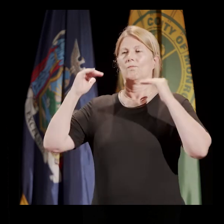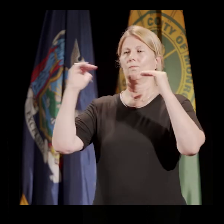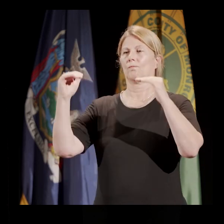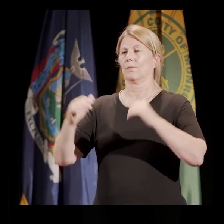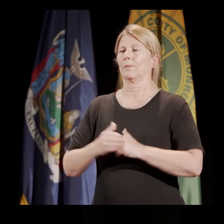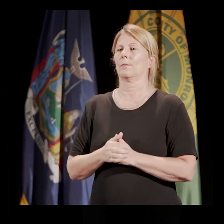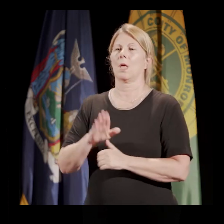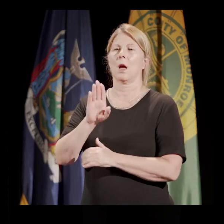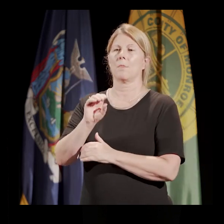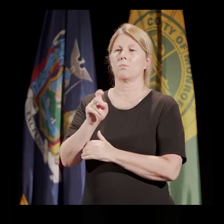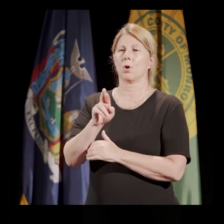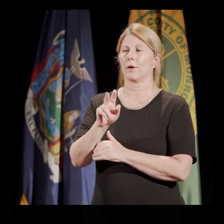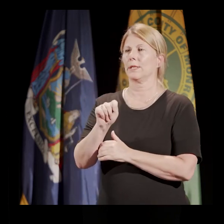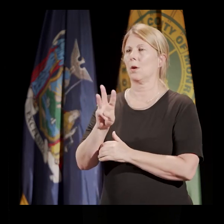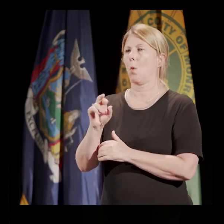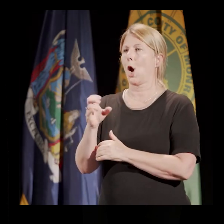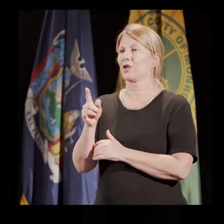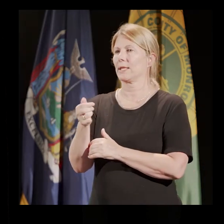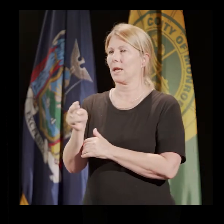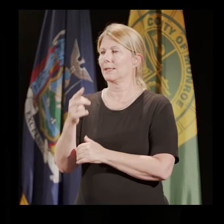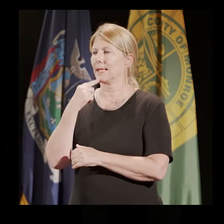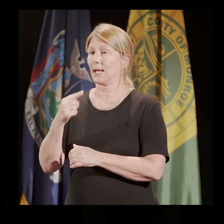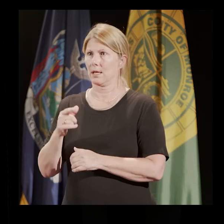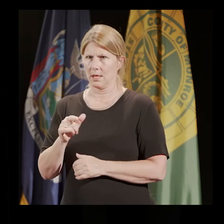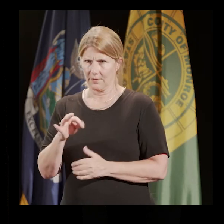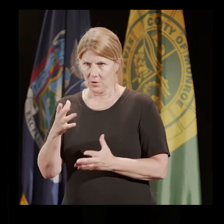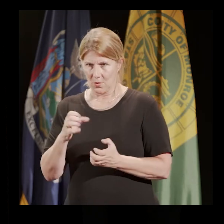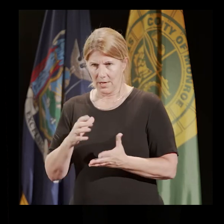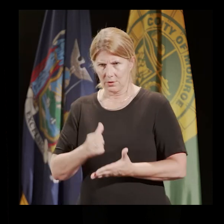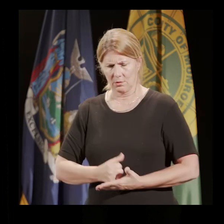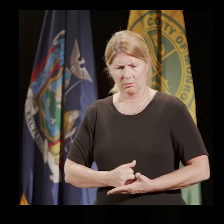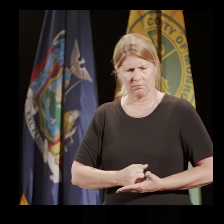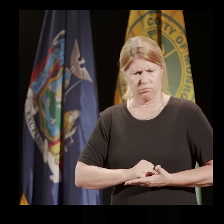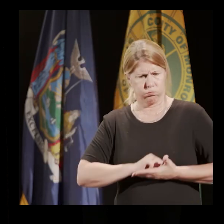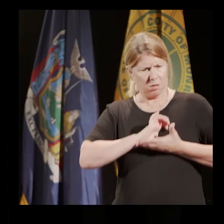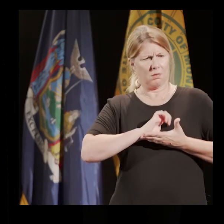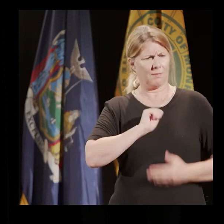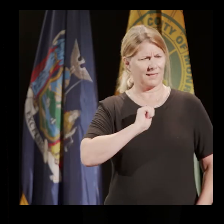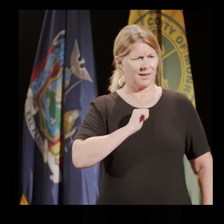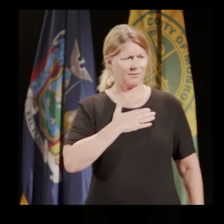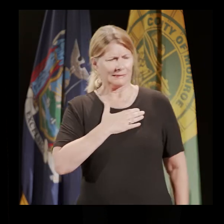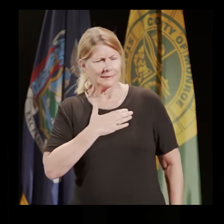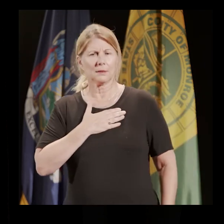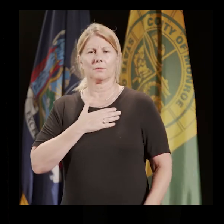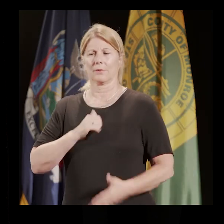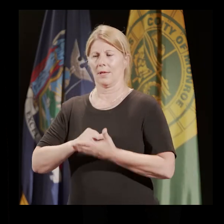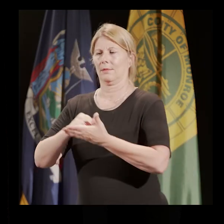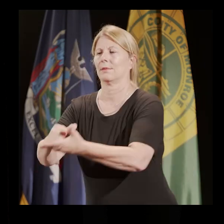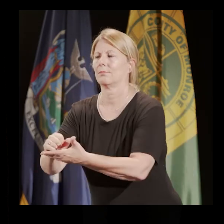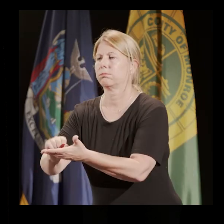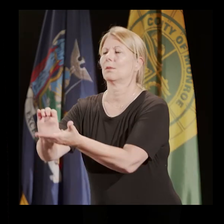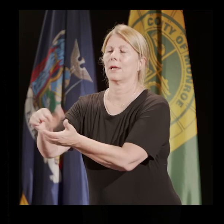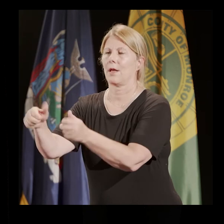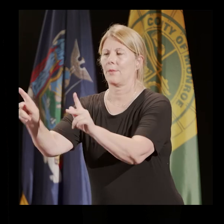Booker T. Washington said, if we want to lift yourself up, lift up someone else. And that is the beauty of